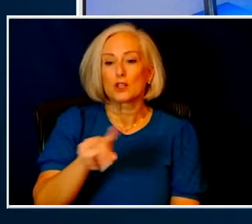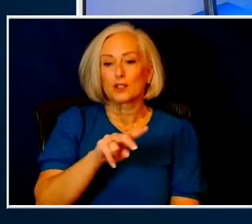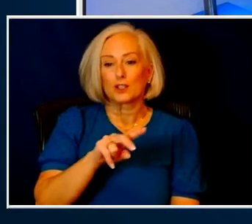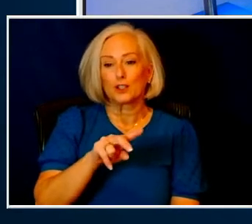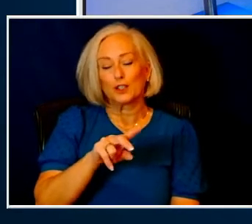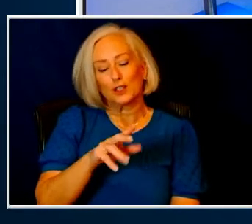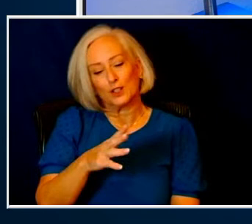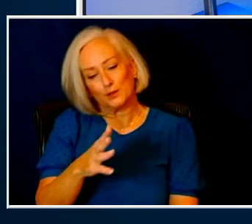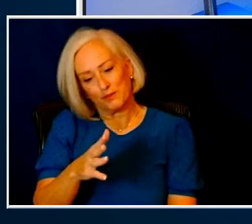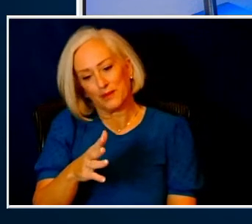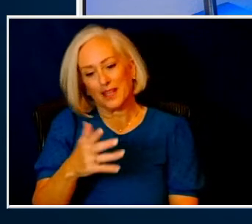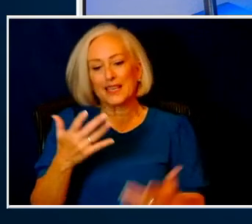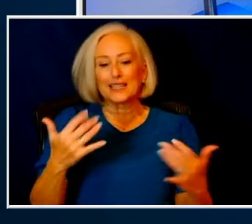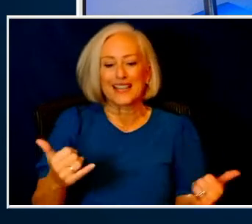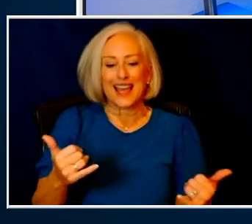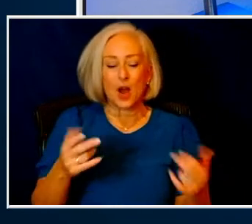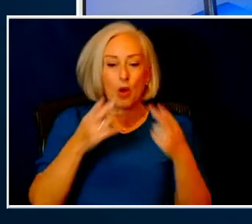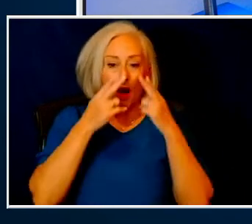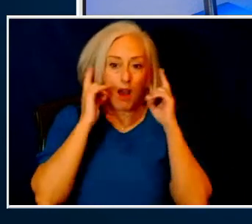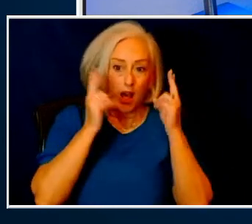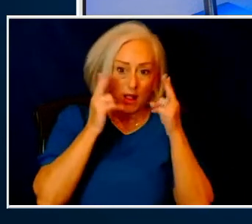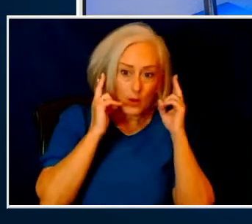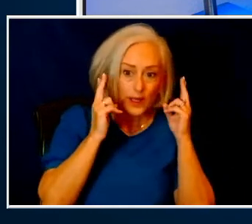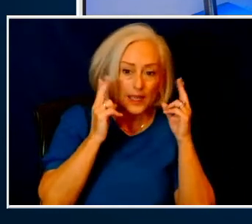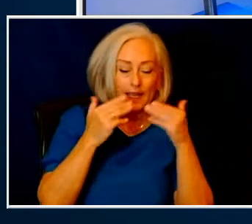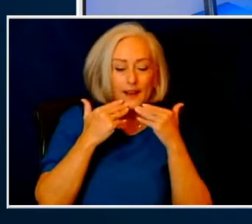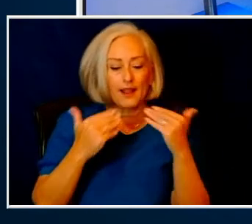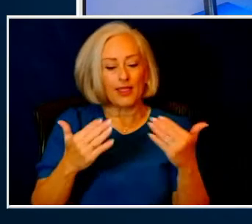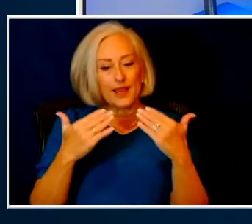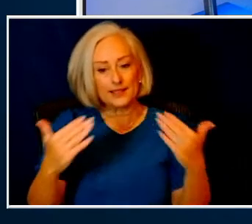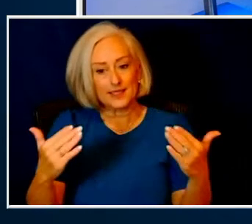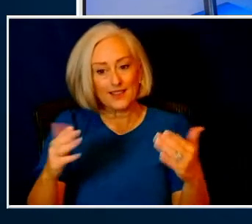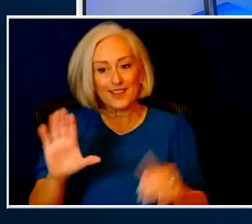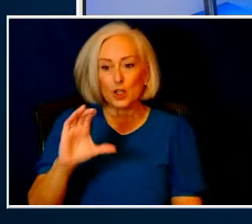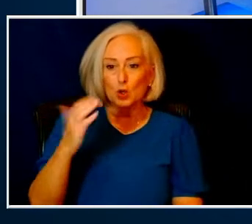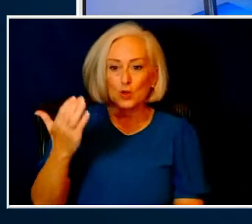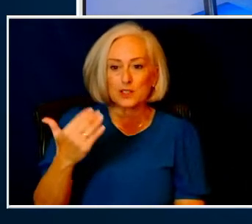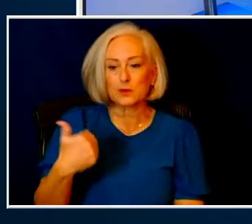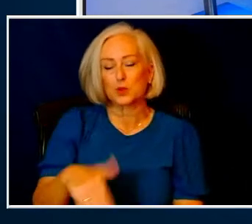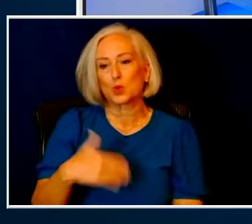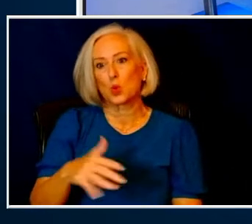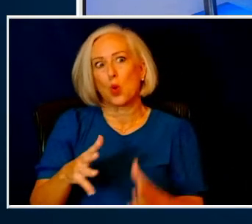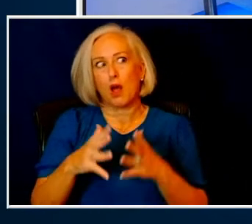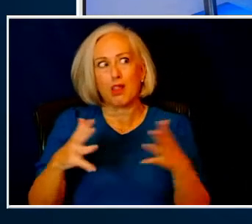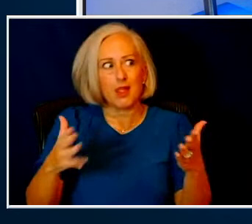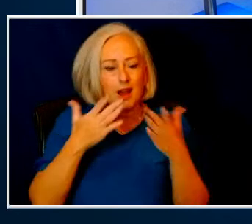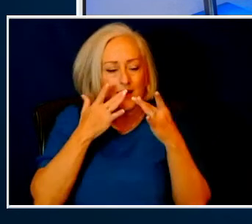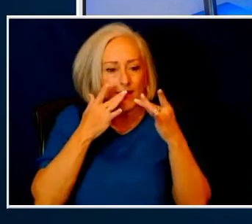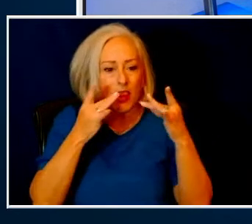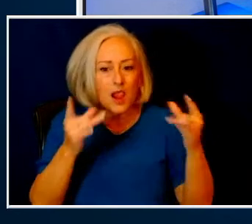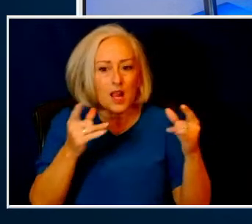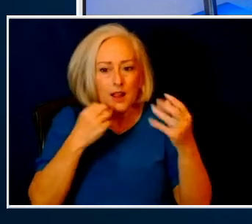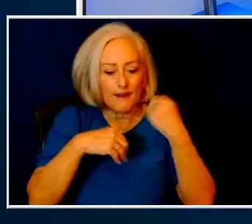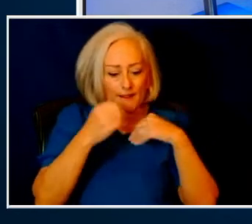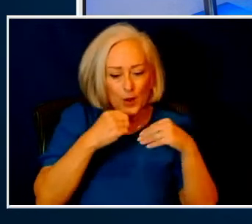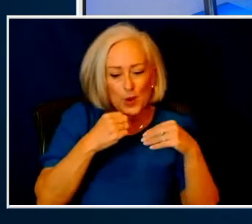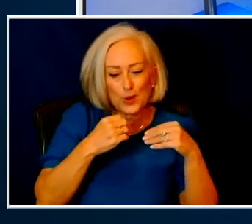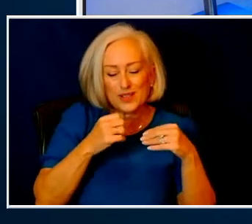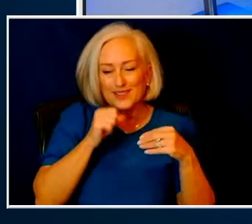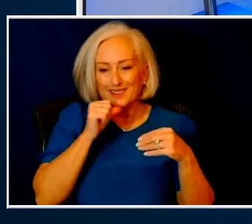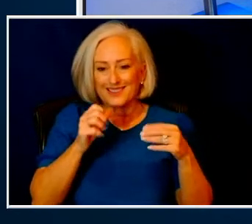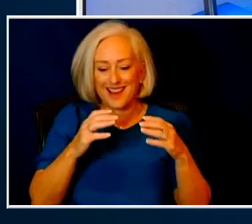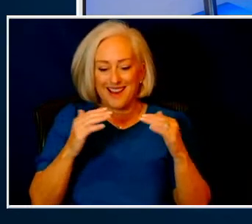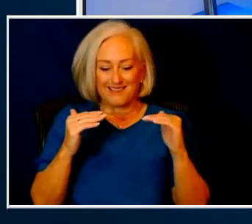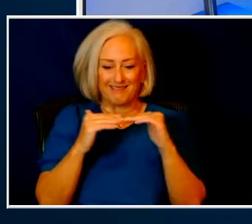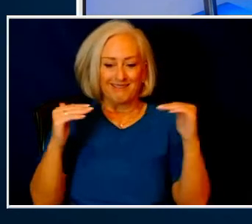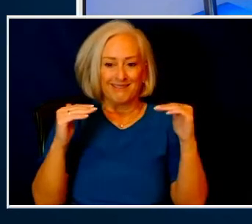between Halloween, Thanksgiving, Christmas. Lots of good foods, maybe not as much activity when it gets colder. How are you going to